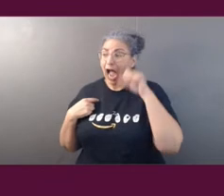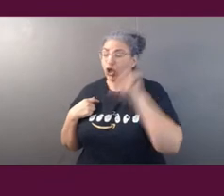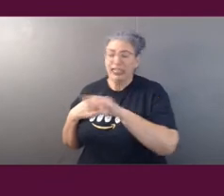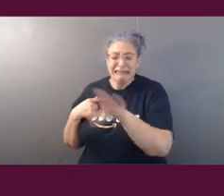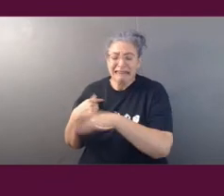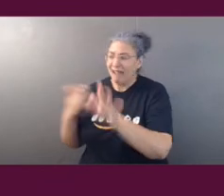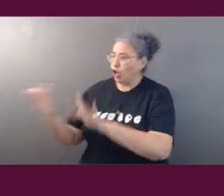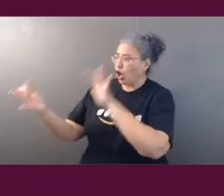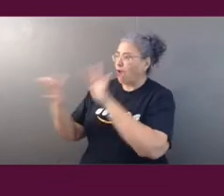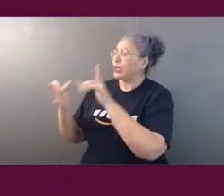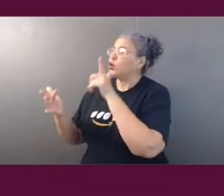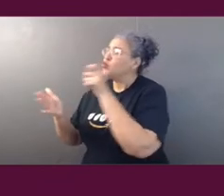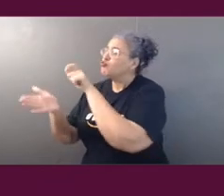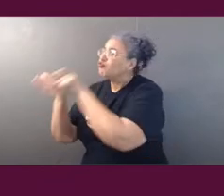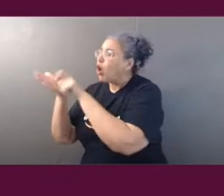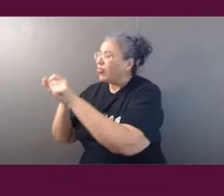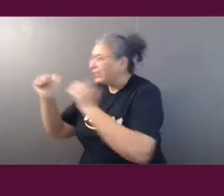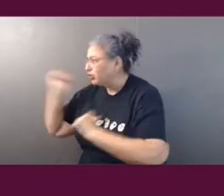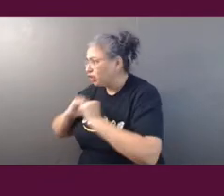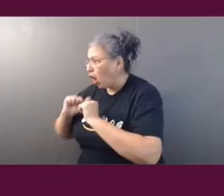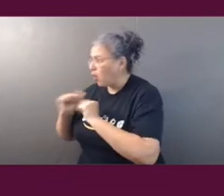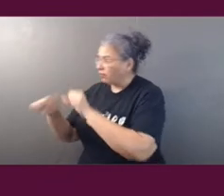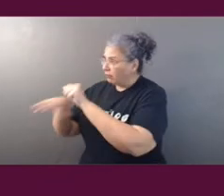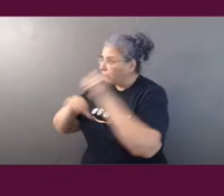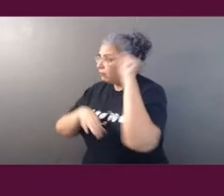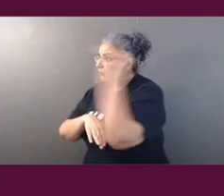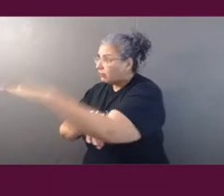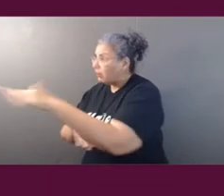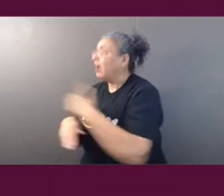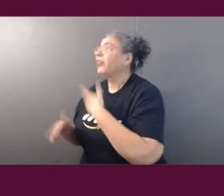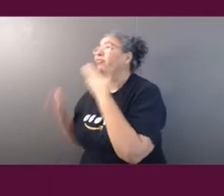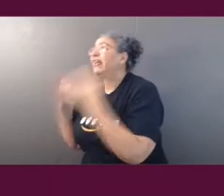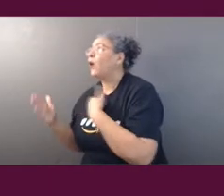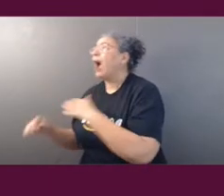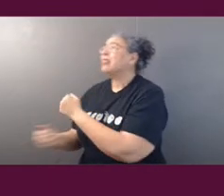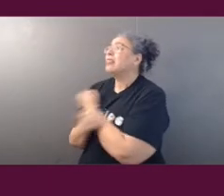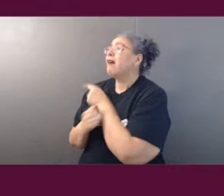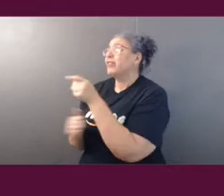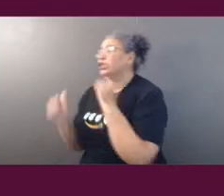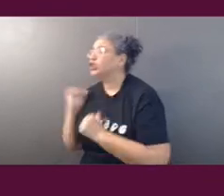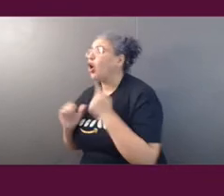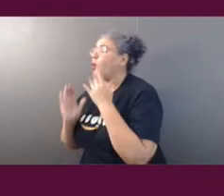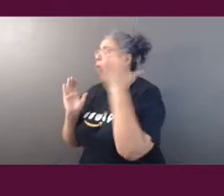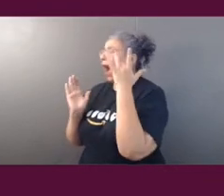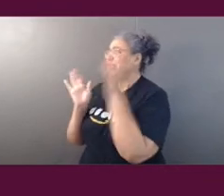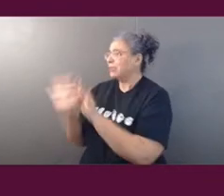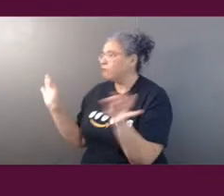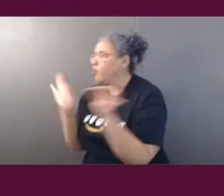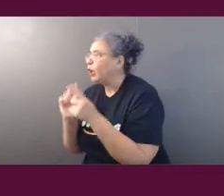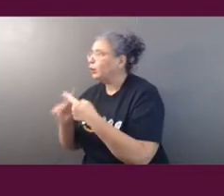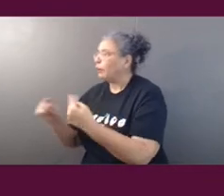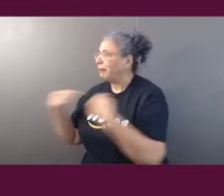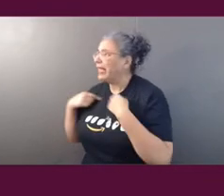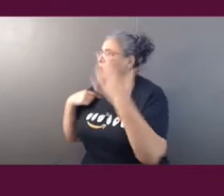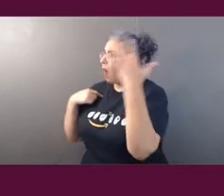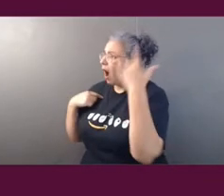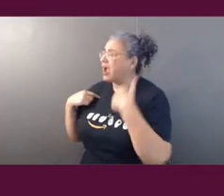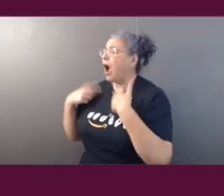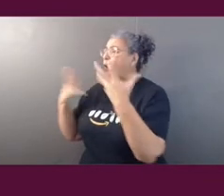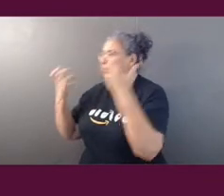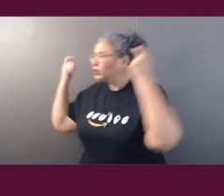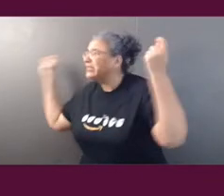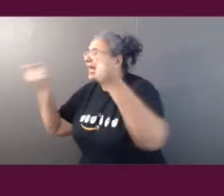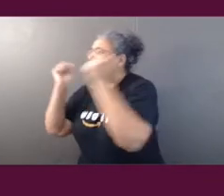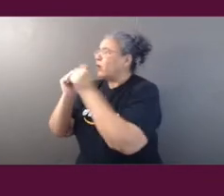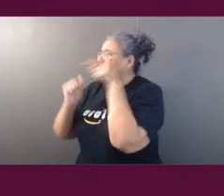never reach out to the creators of a show and say, thank you, I love this show. Here's what I love about this show. Here's what's meaningful to me about your